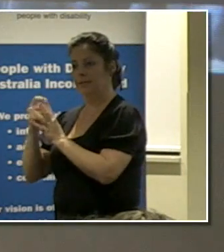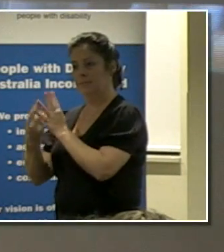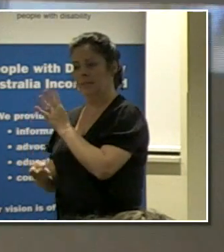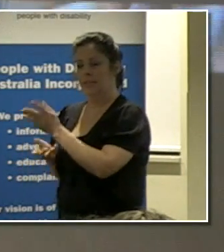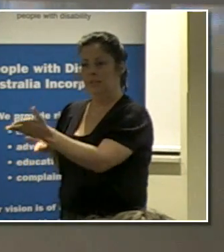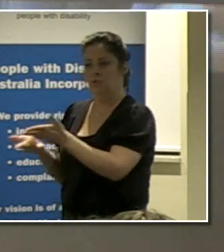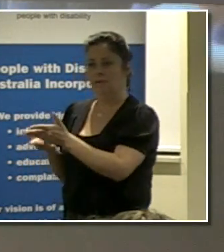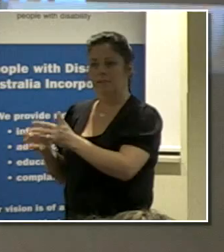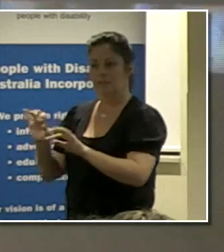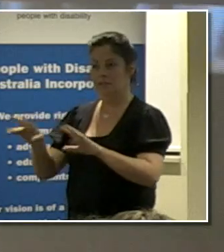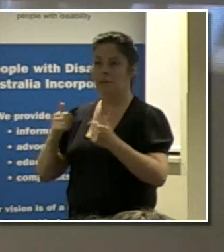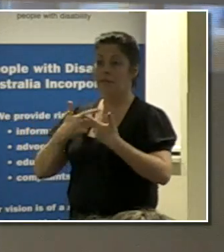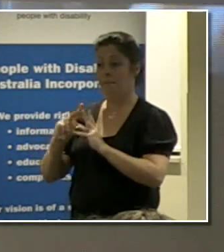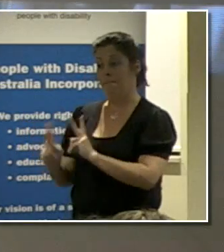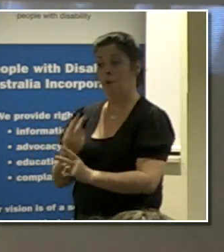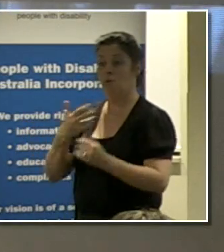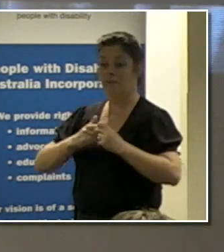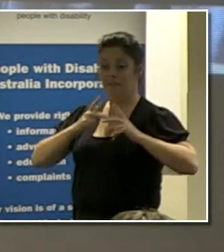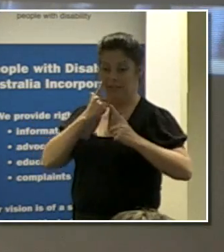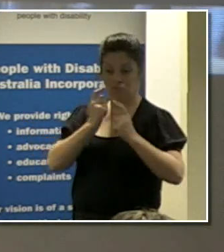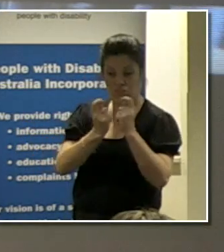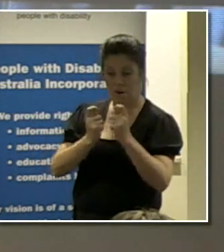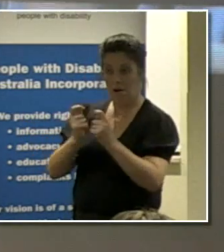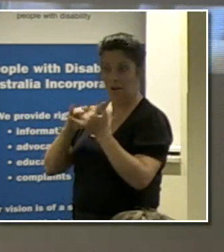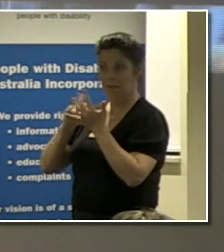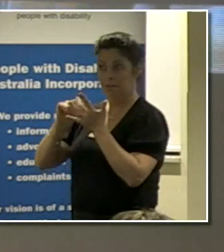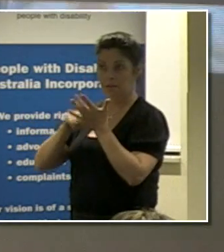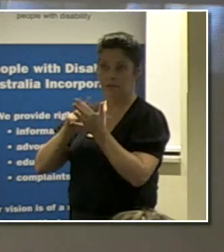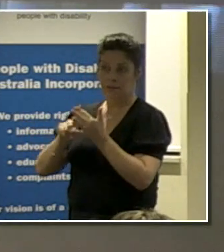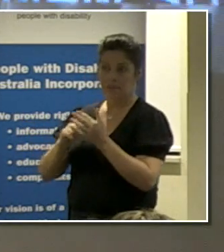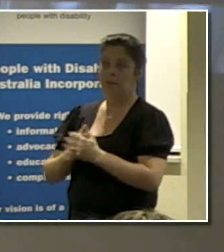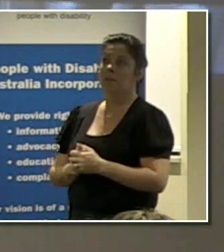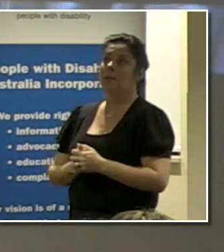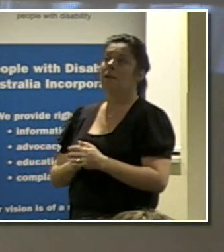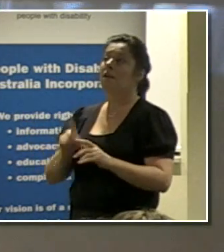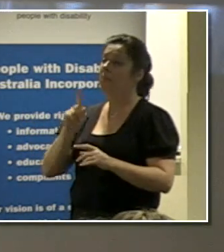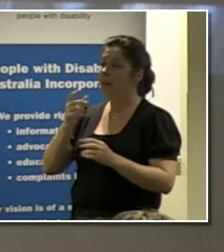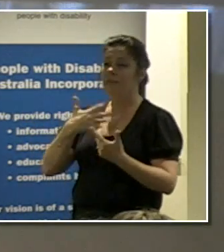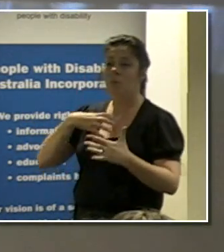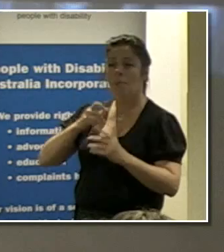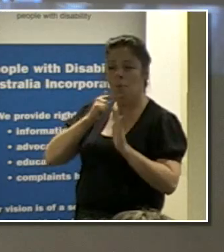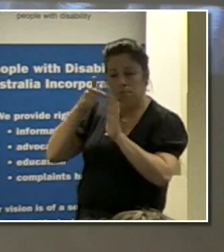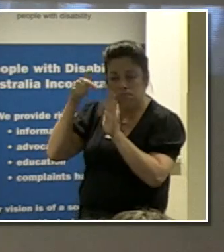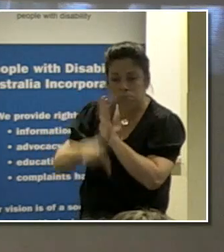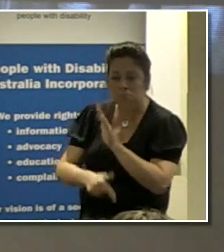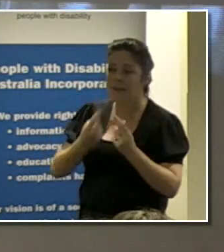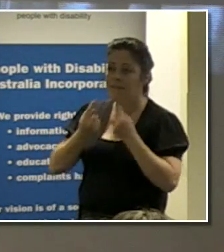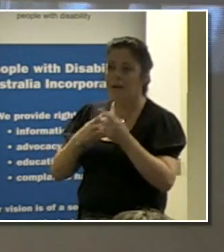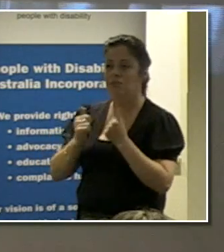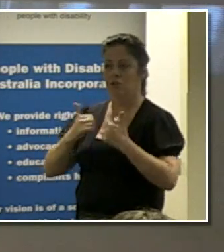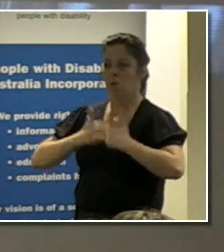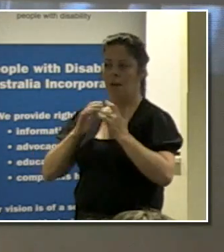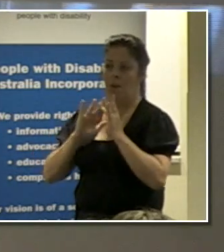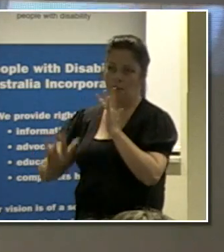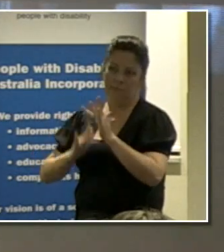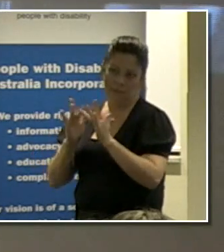details of all of that for New South Wales and Victoria, it is on the agency's website. Thanks,